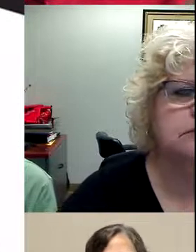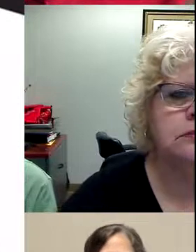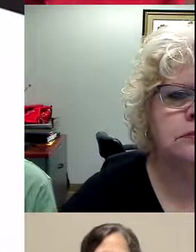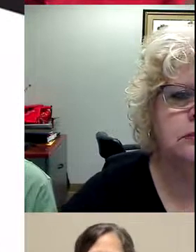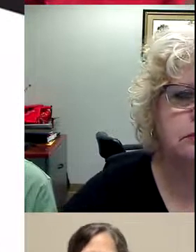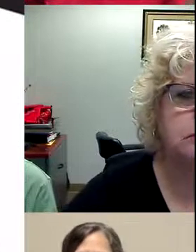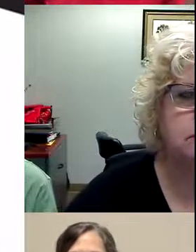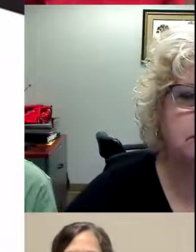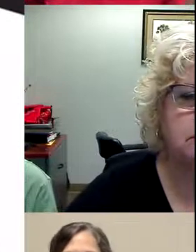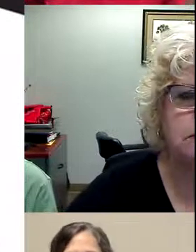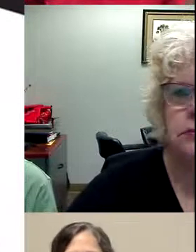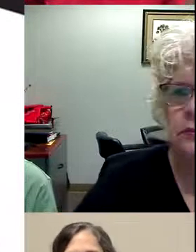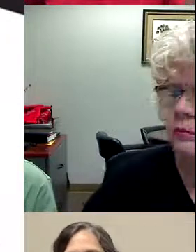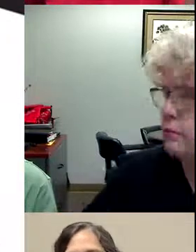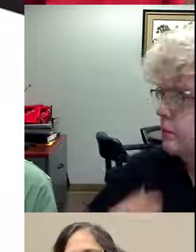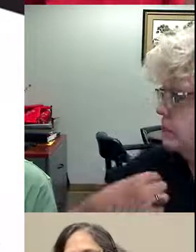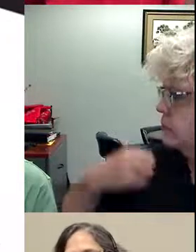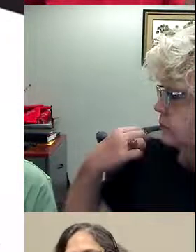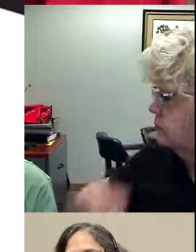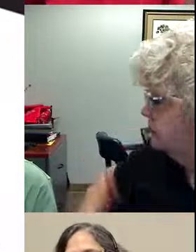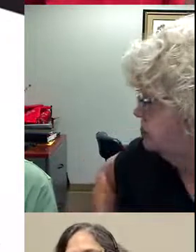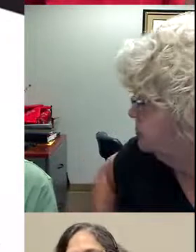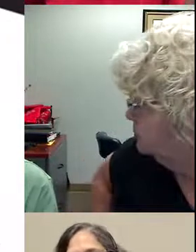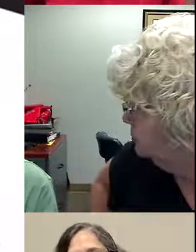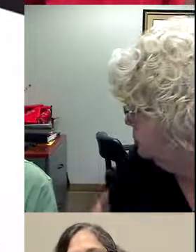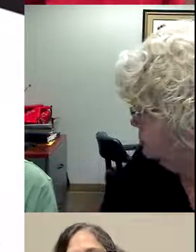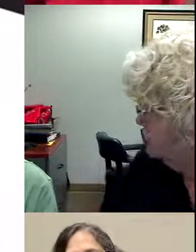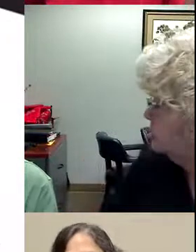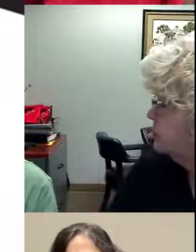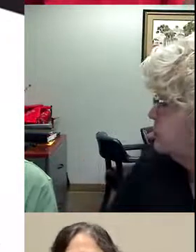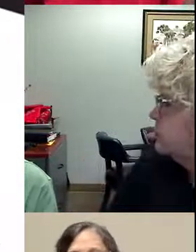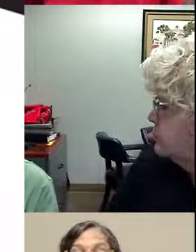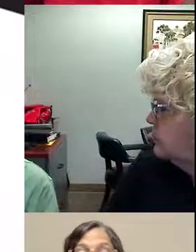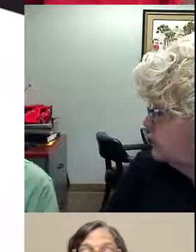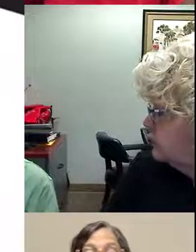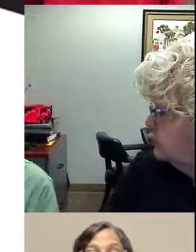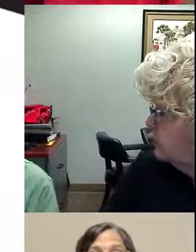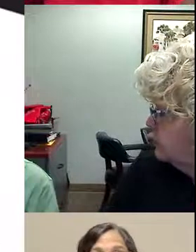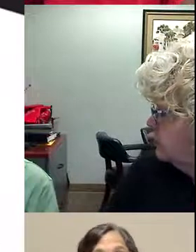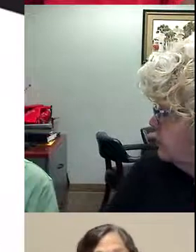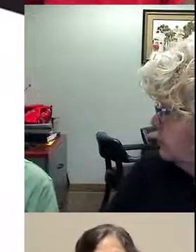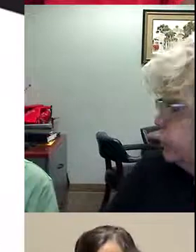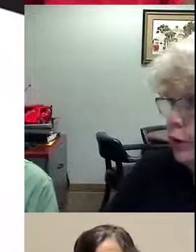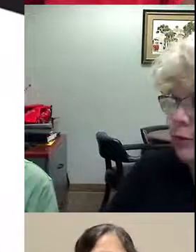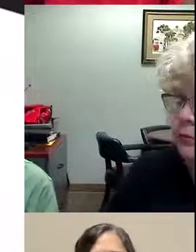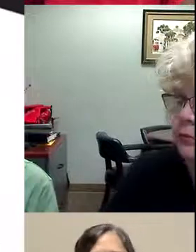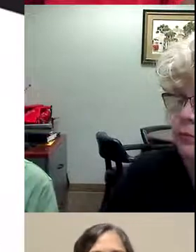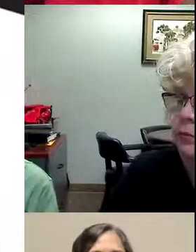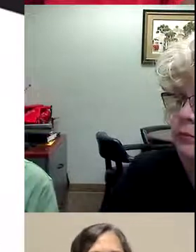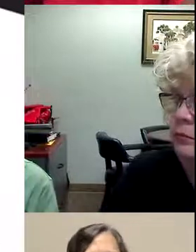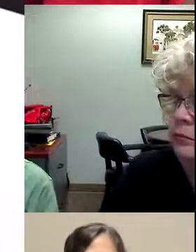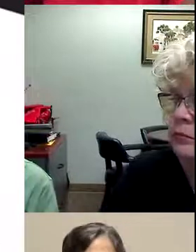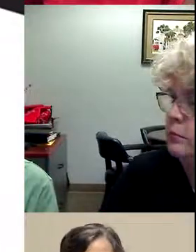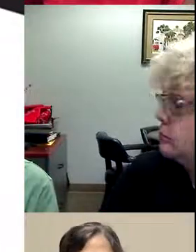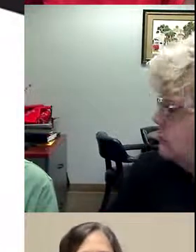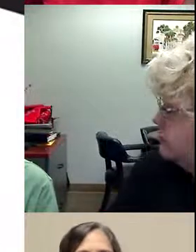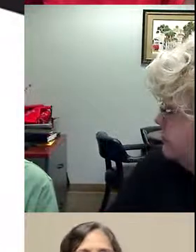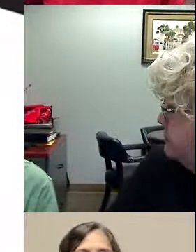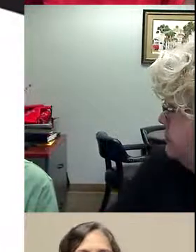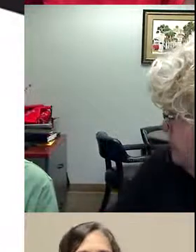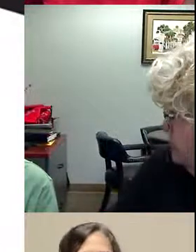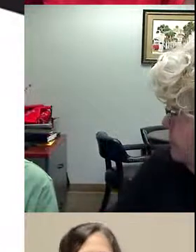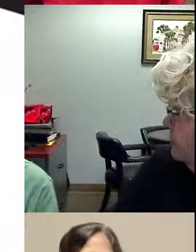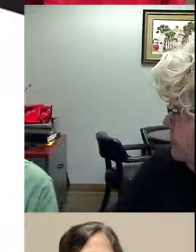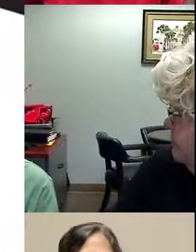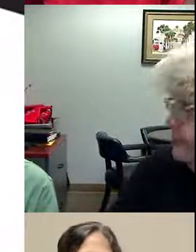Dr. Karen Terry is an assistant professor at Valdosta State University in the Department of Teacher Education. She teaches in